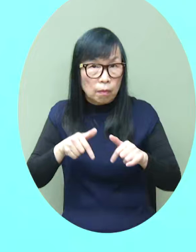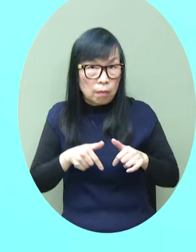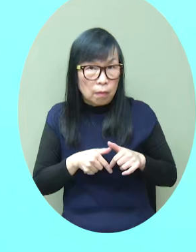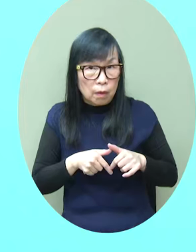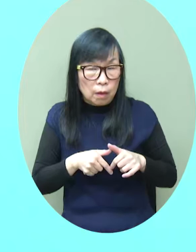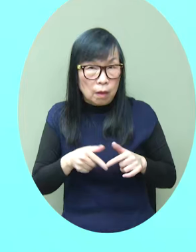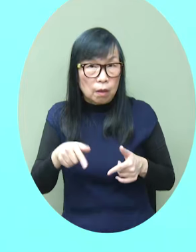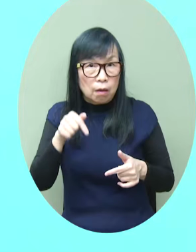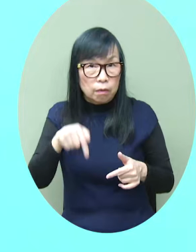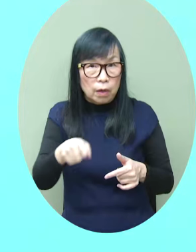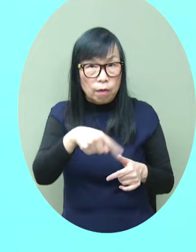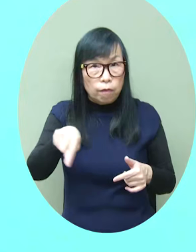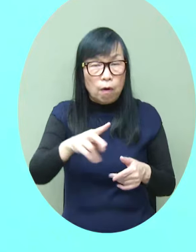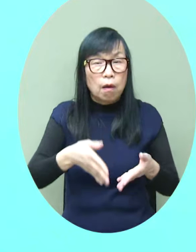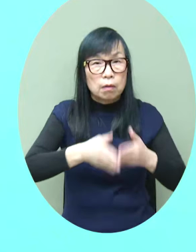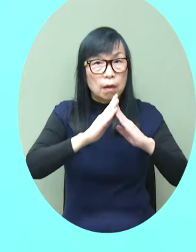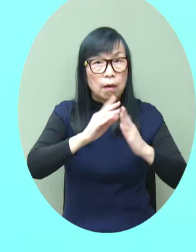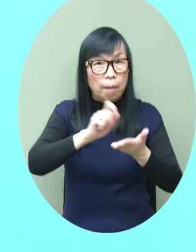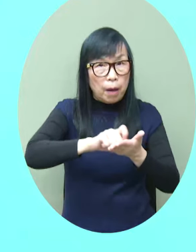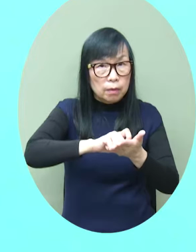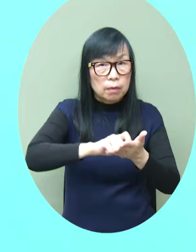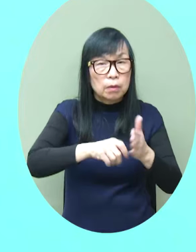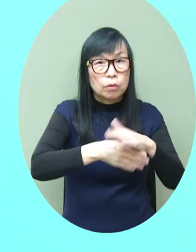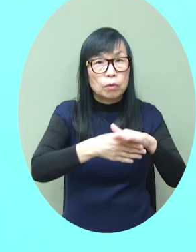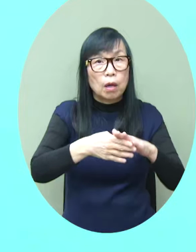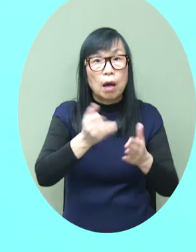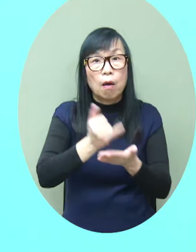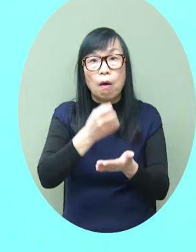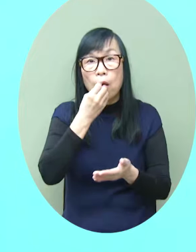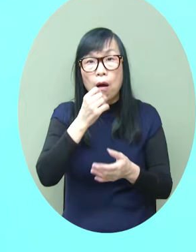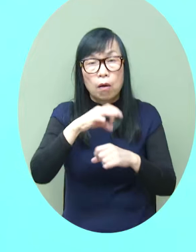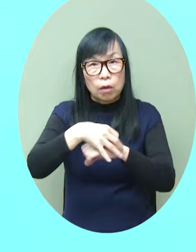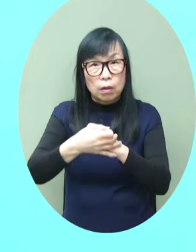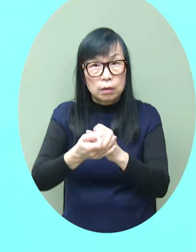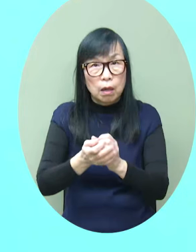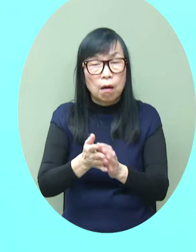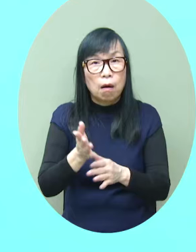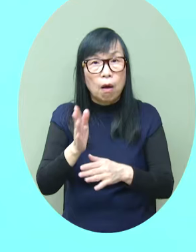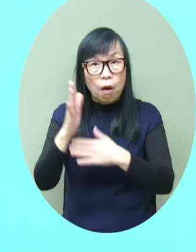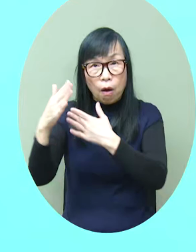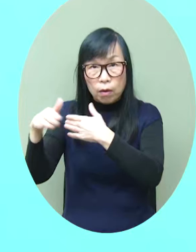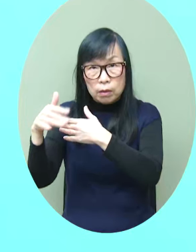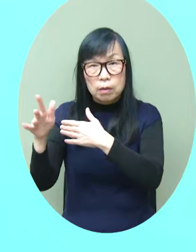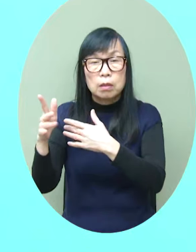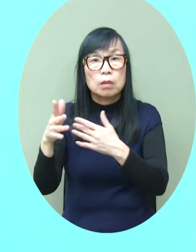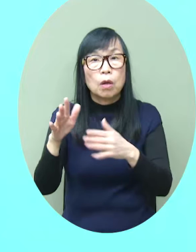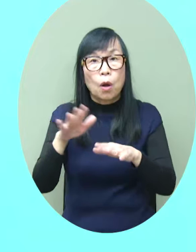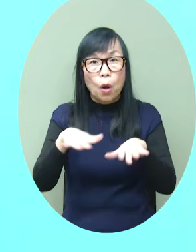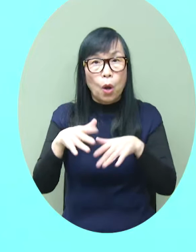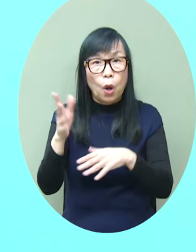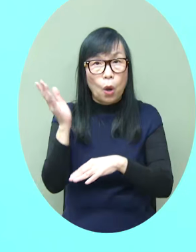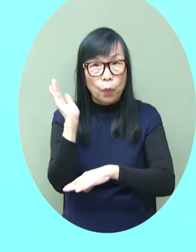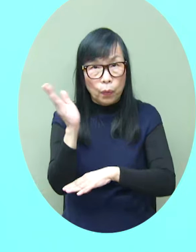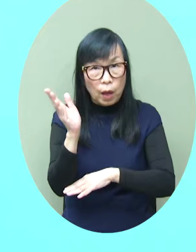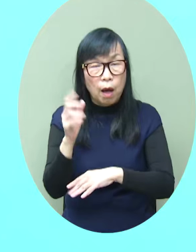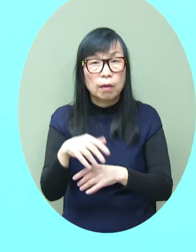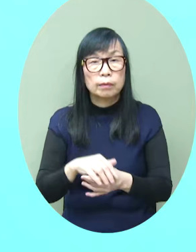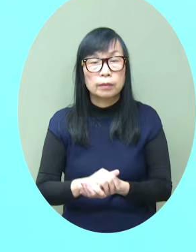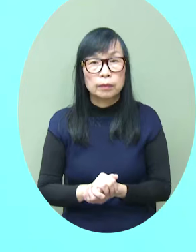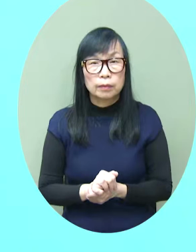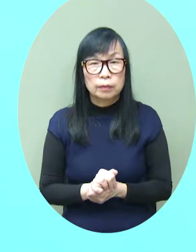worldwide maritime conference in Hong Kong, and this International Council of Shipping, the first office outside of a